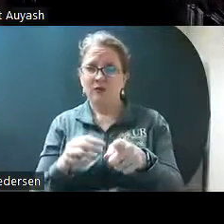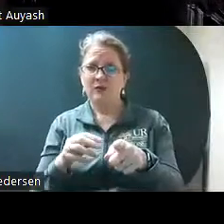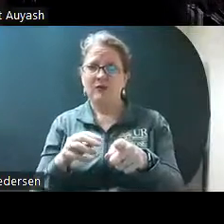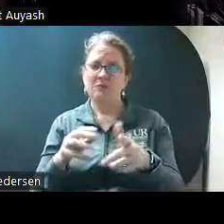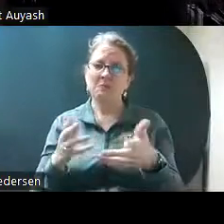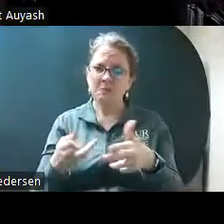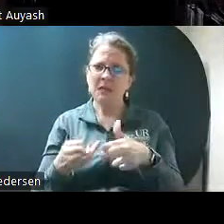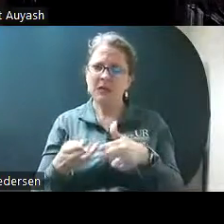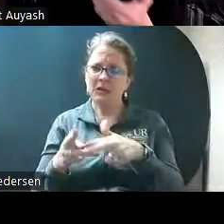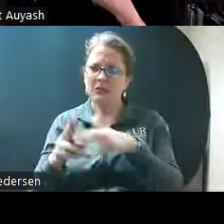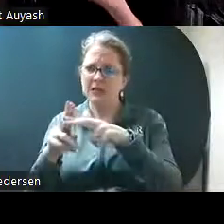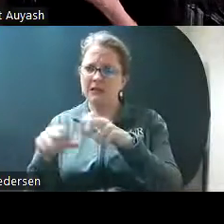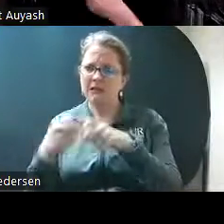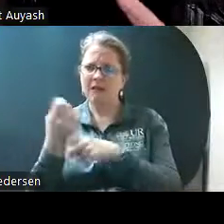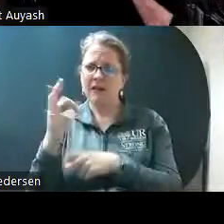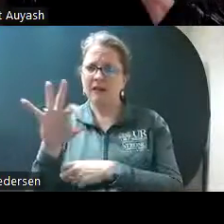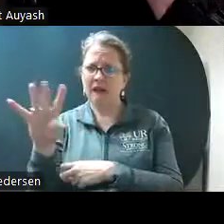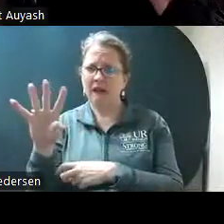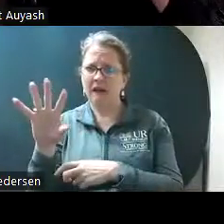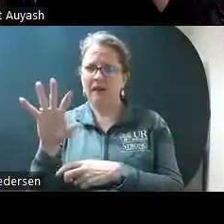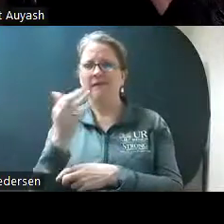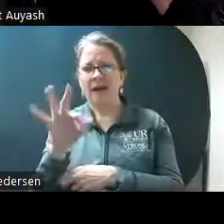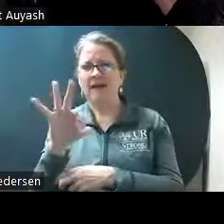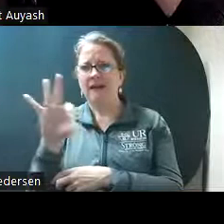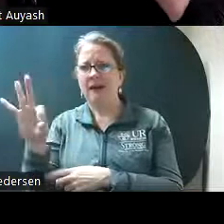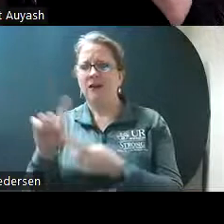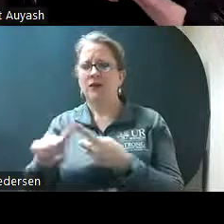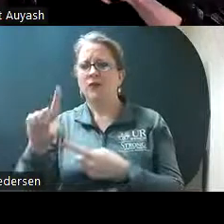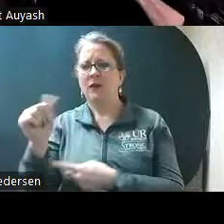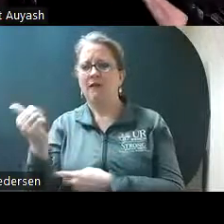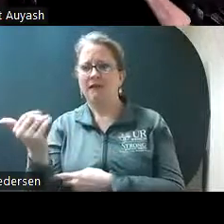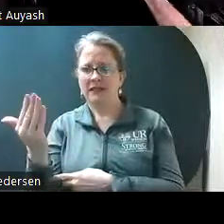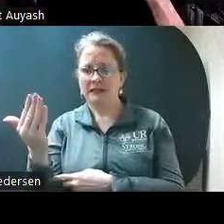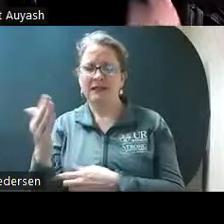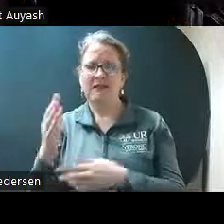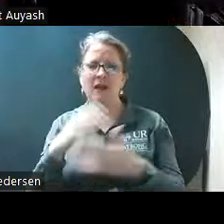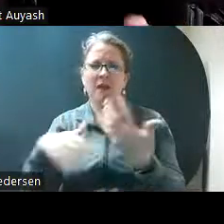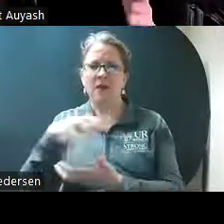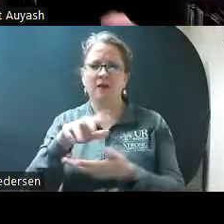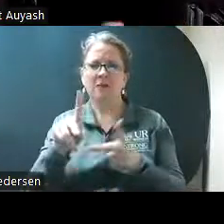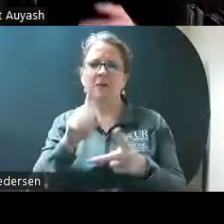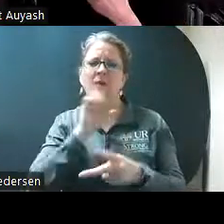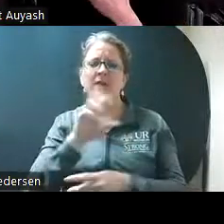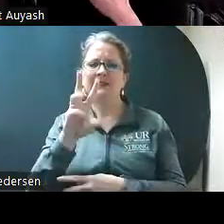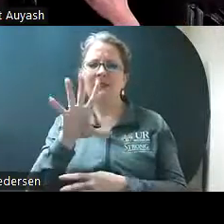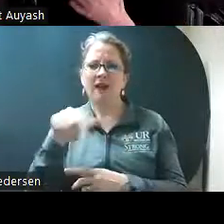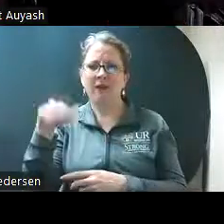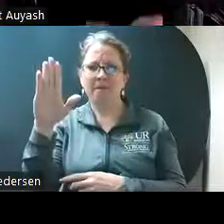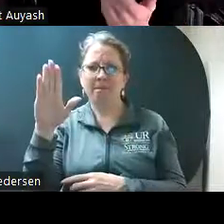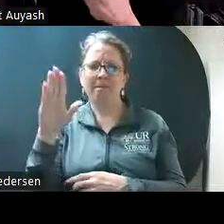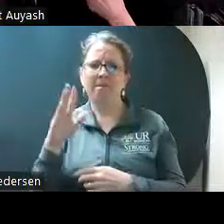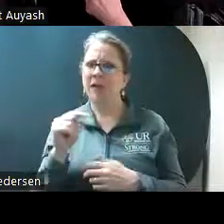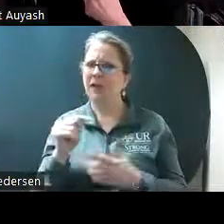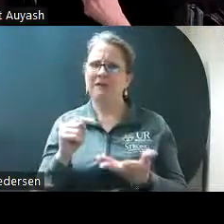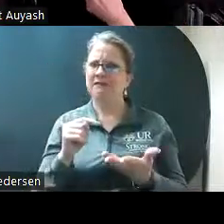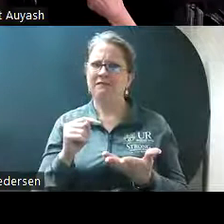an increase from 1999 to 2015 of overdoses among people over 65, but not nearly